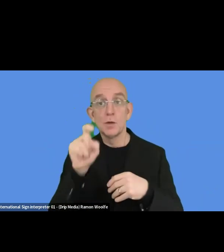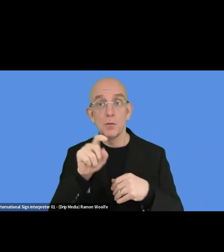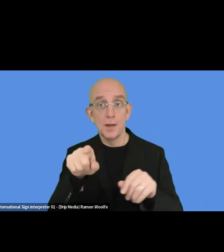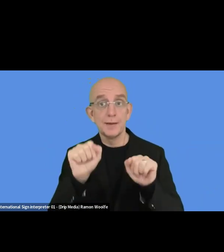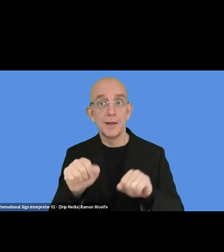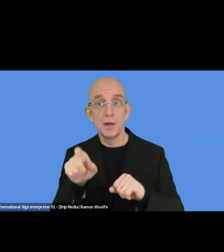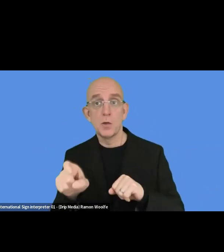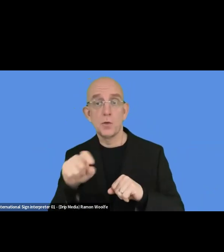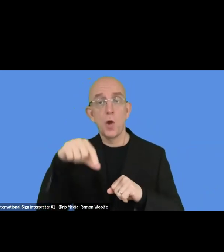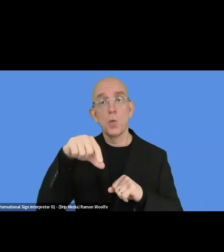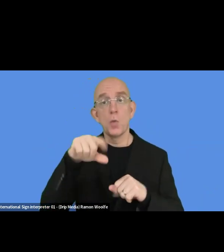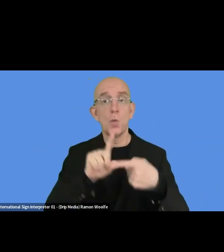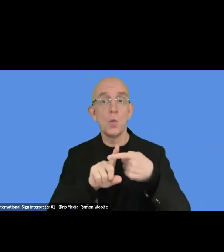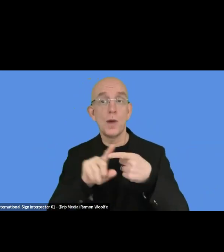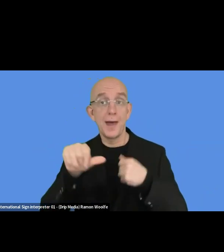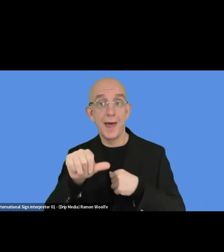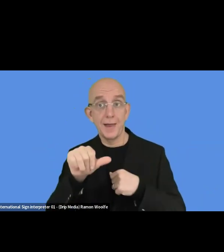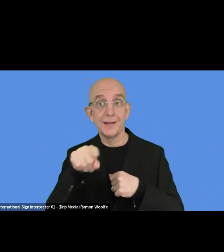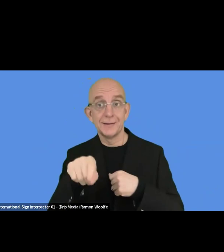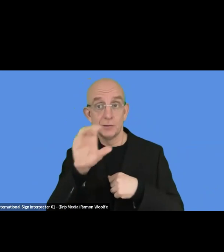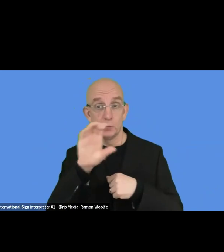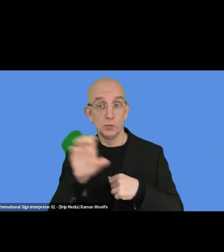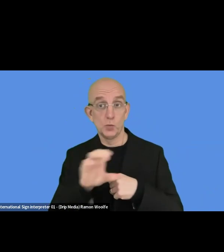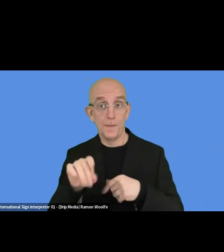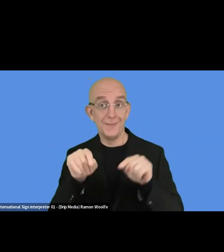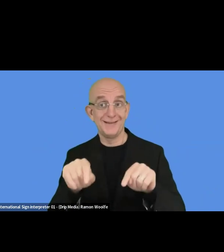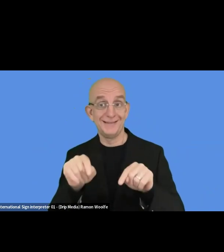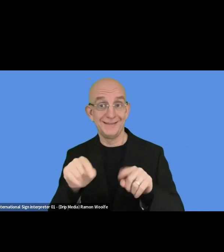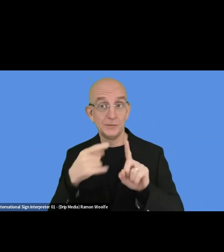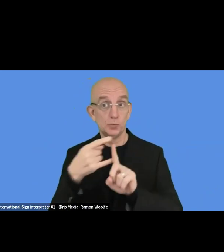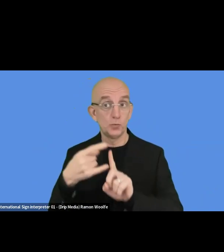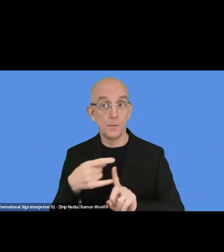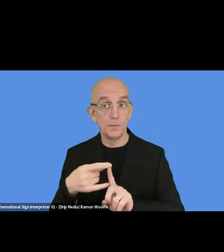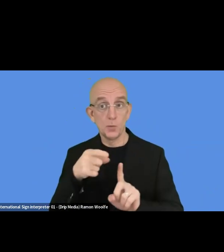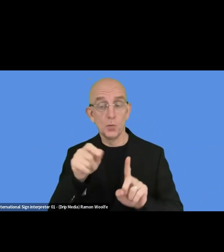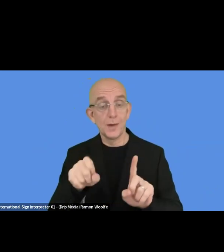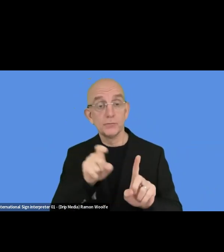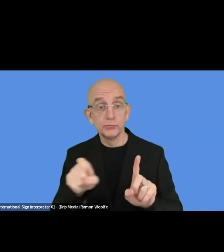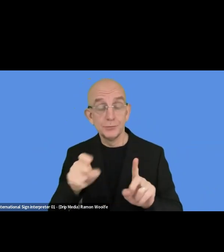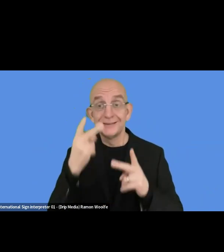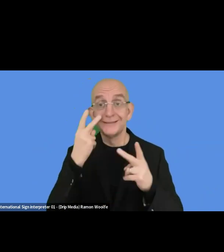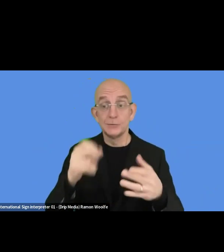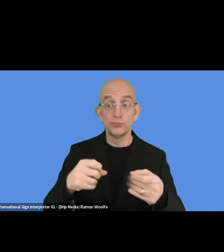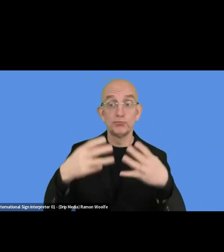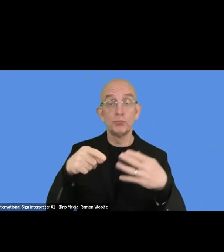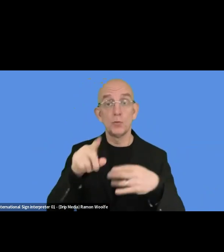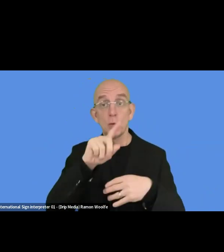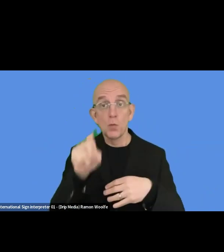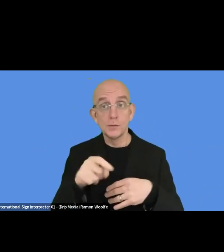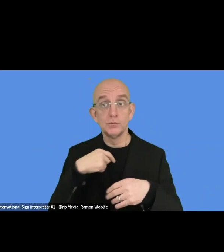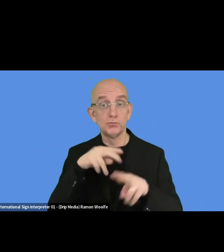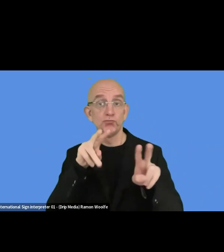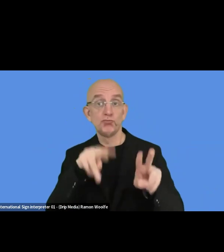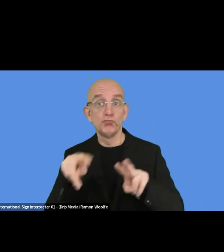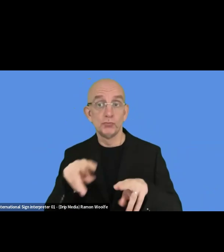to respond. So we can take questions at any point. So whenever you think of something that you're like, wait a minute, I'd like to know more about that, or